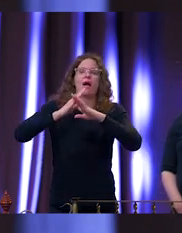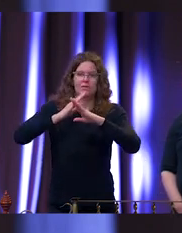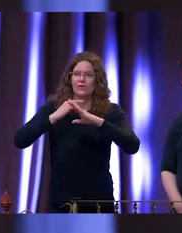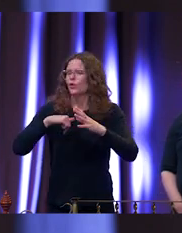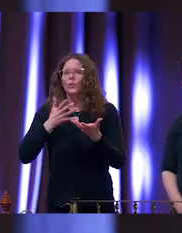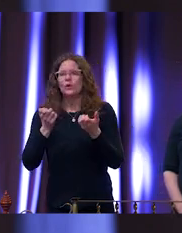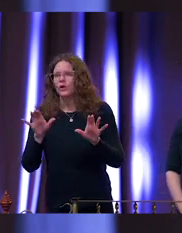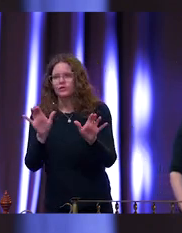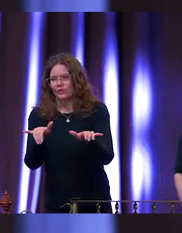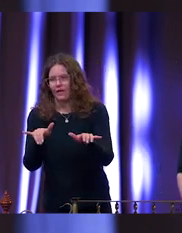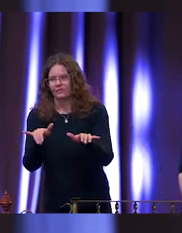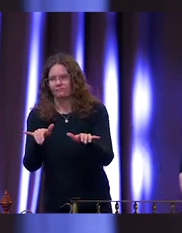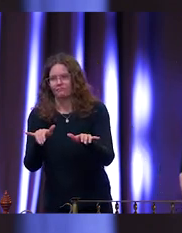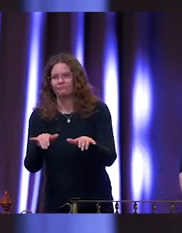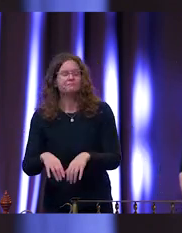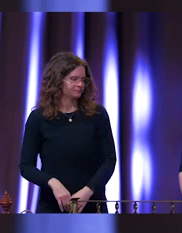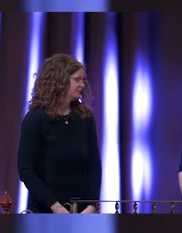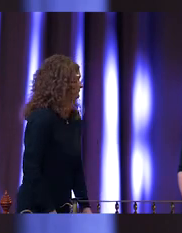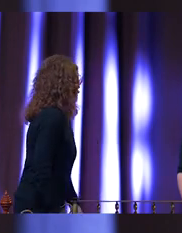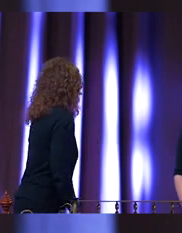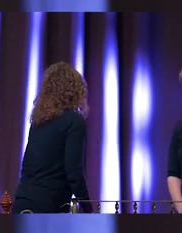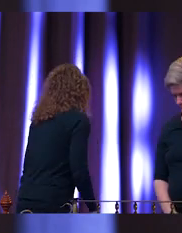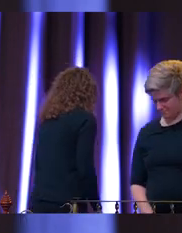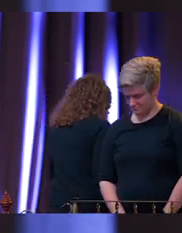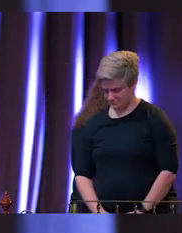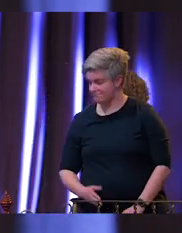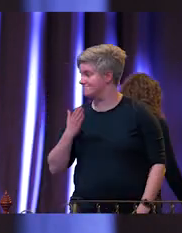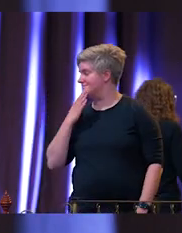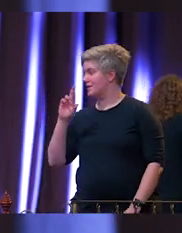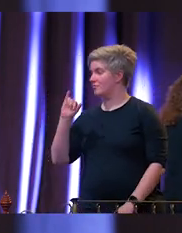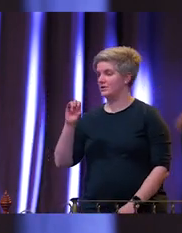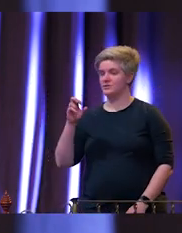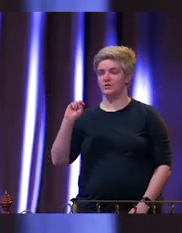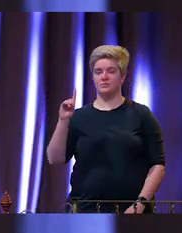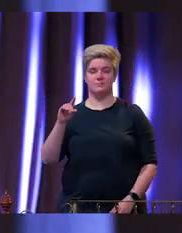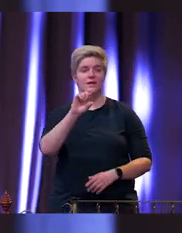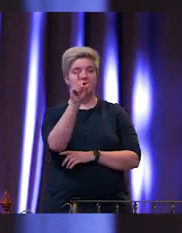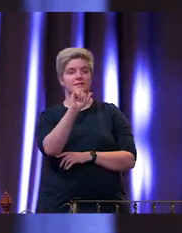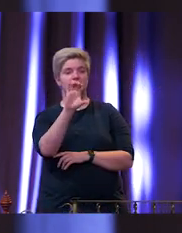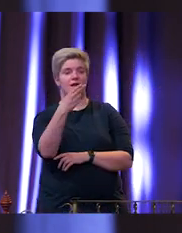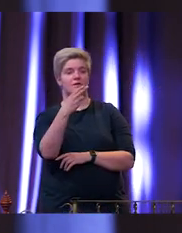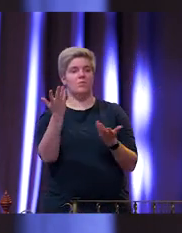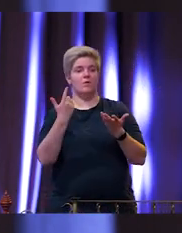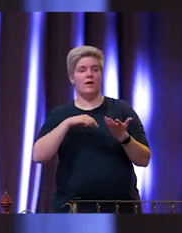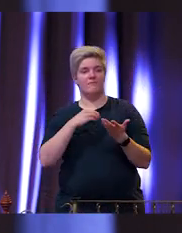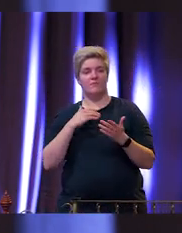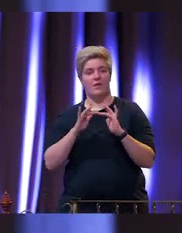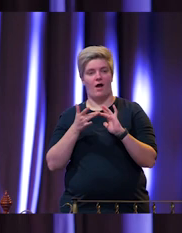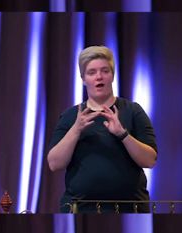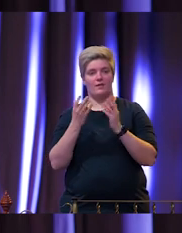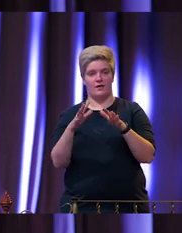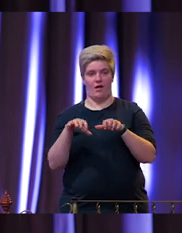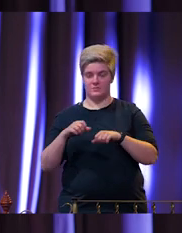this decision. Thank you, Richard. Zach, what do we have from our online audience? This next question from